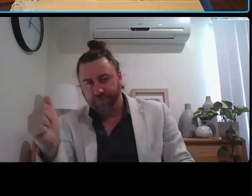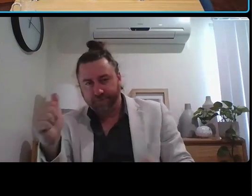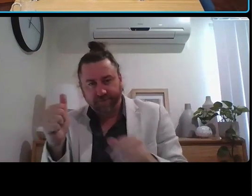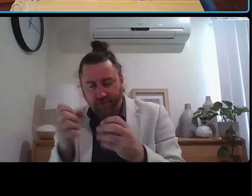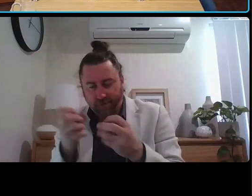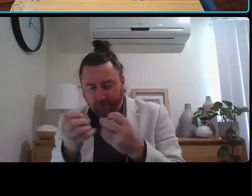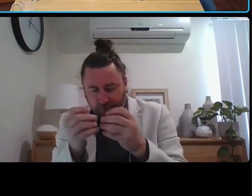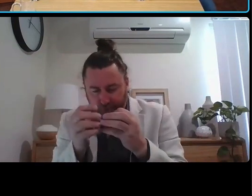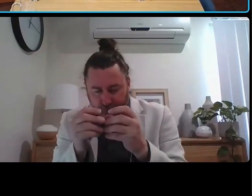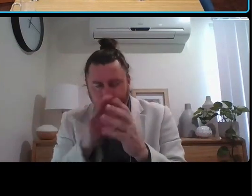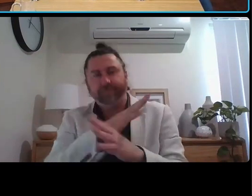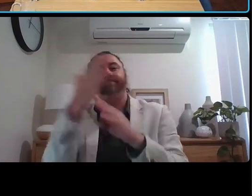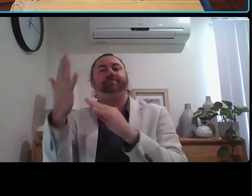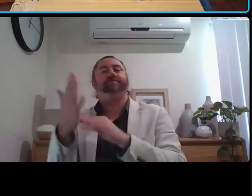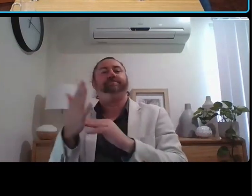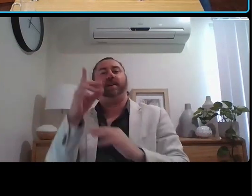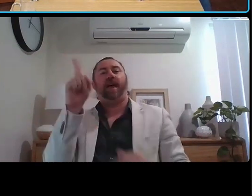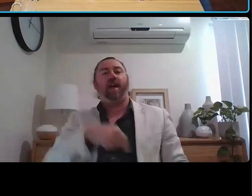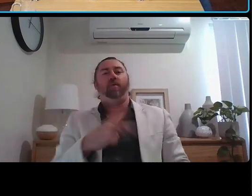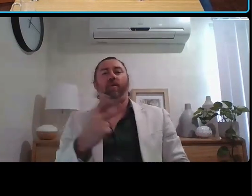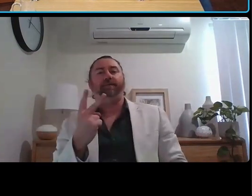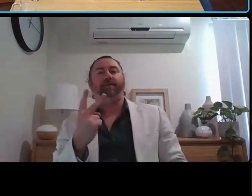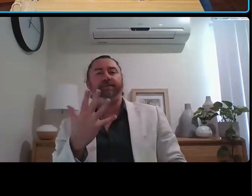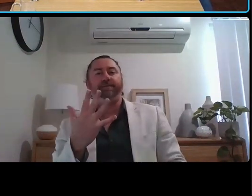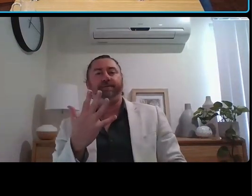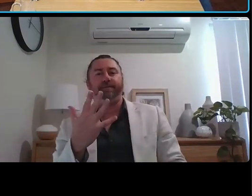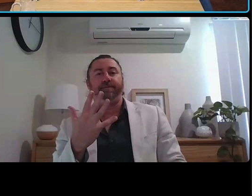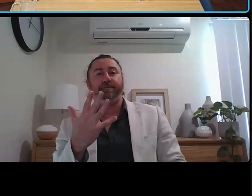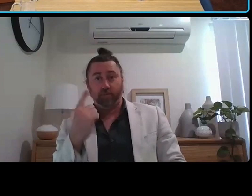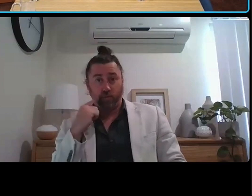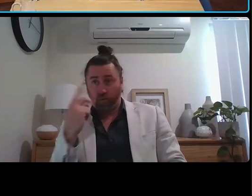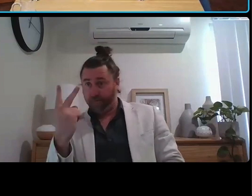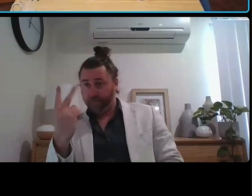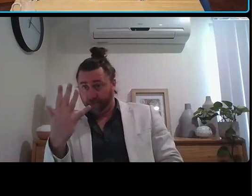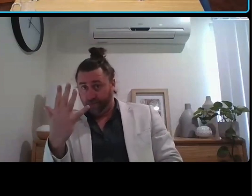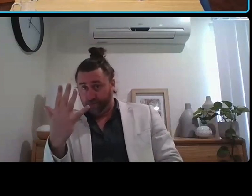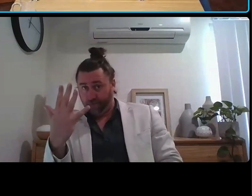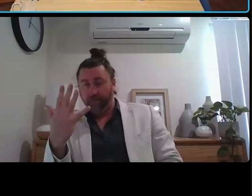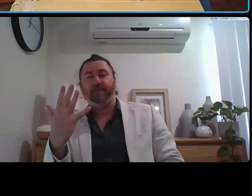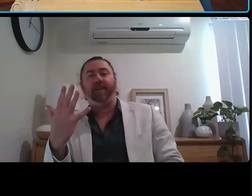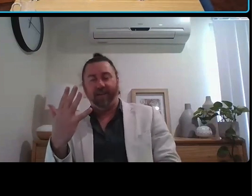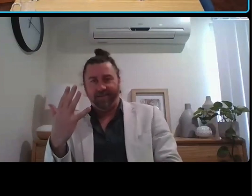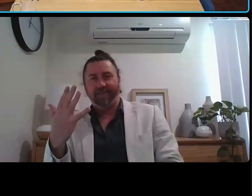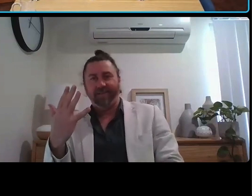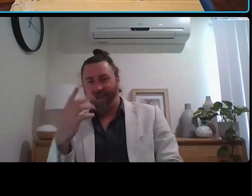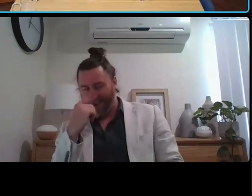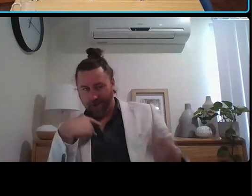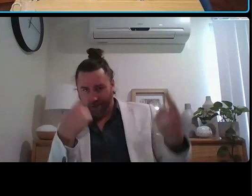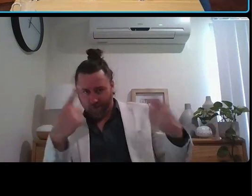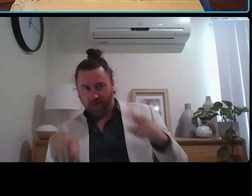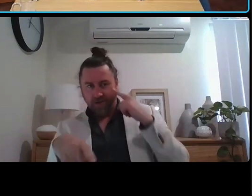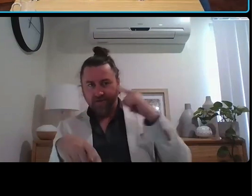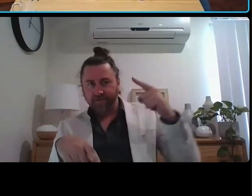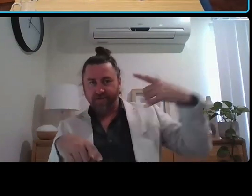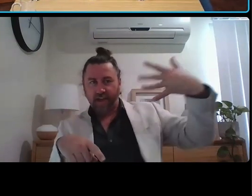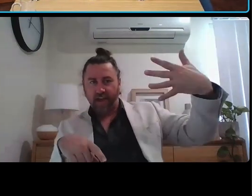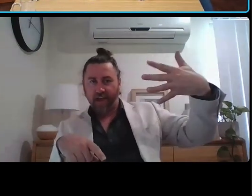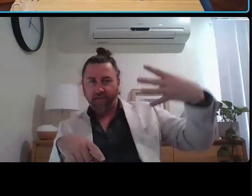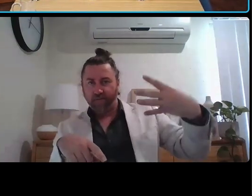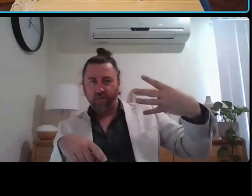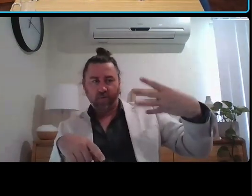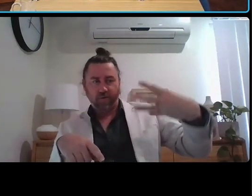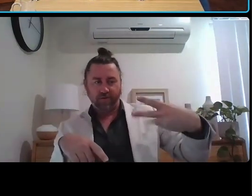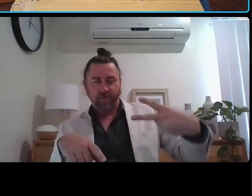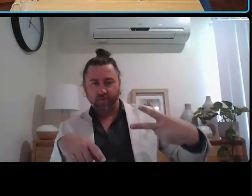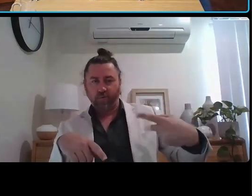to a total score out of 25. And this is used against the thresholds that you can see, or cut-off points